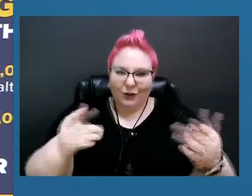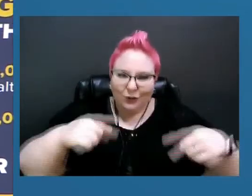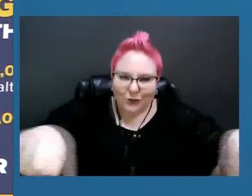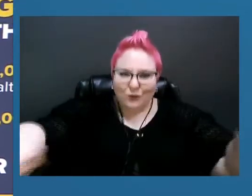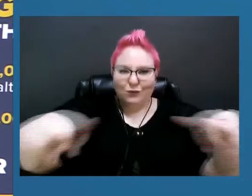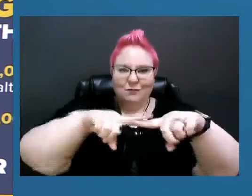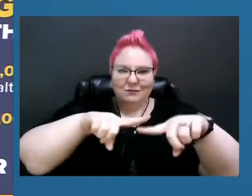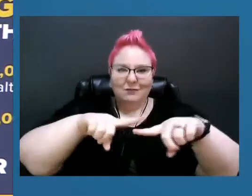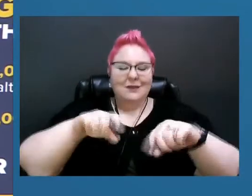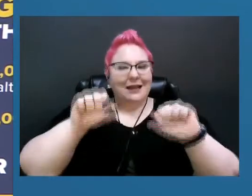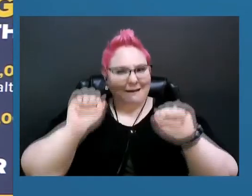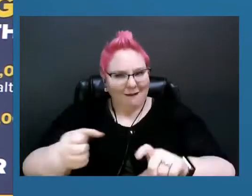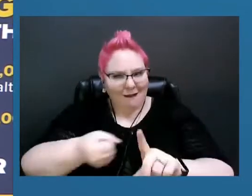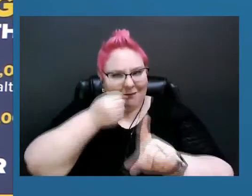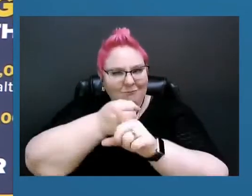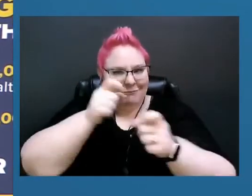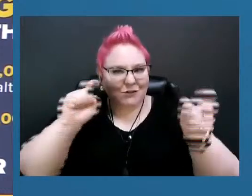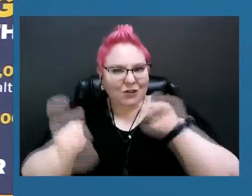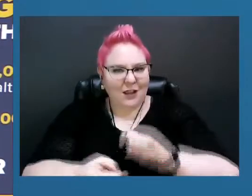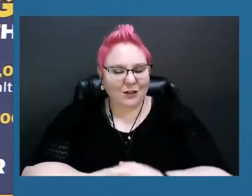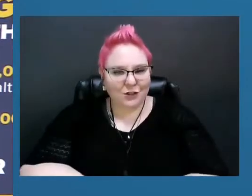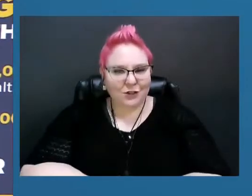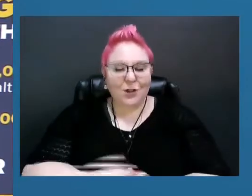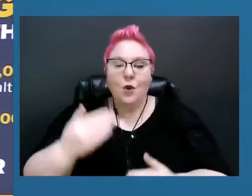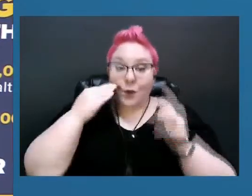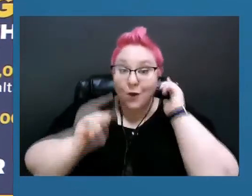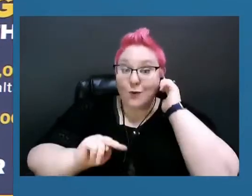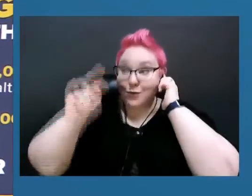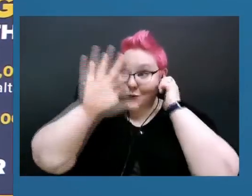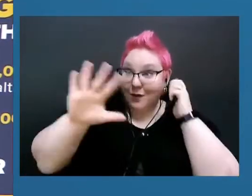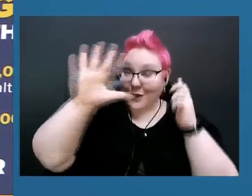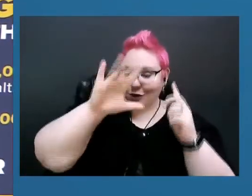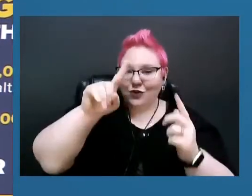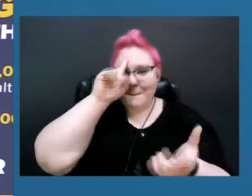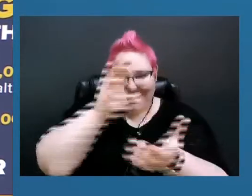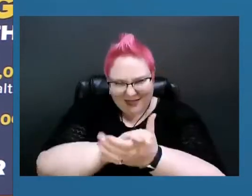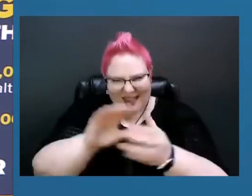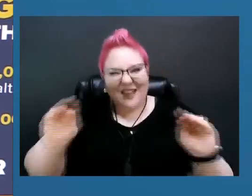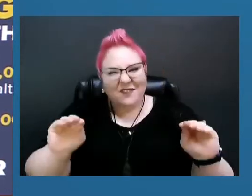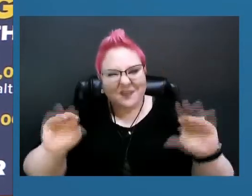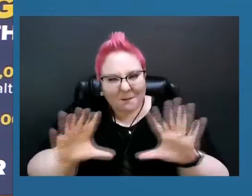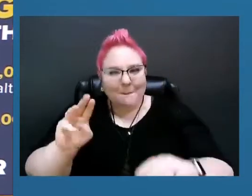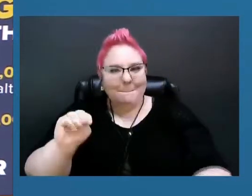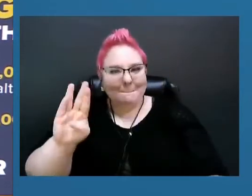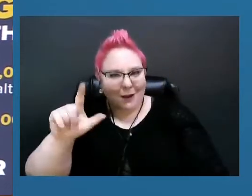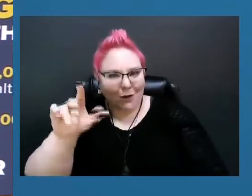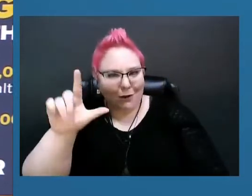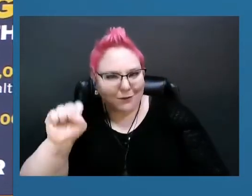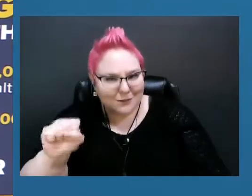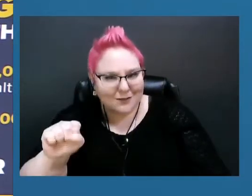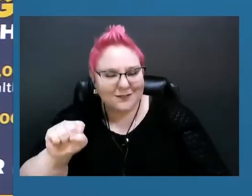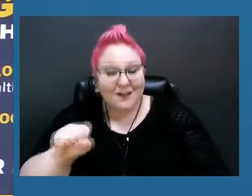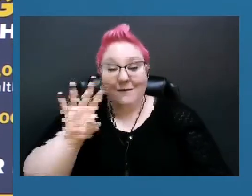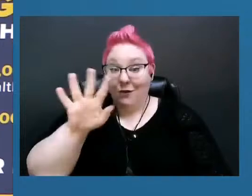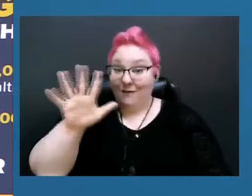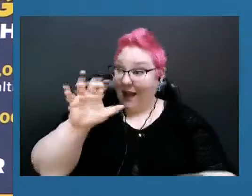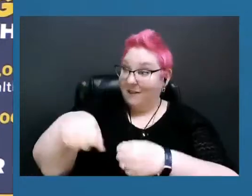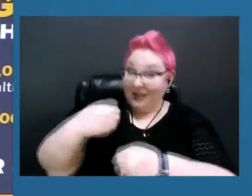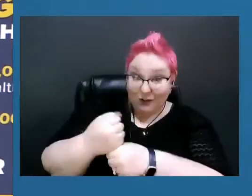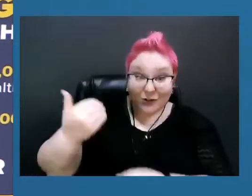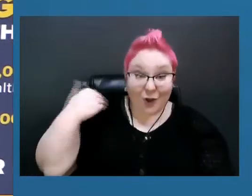we know, the North Country believes in miracles. 45 years ago,